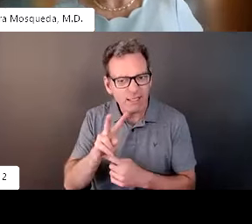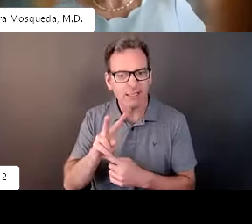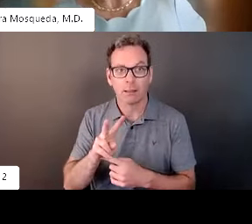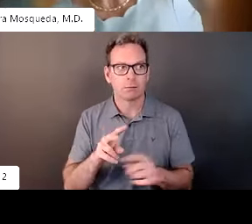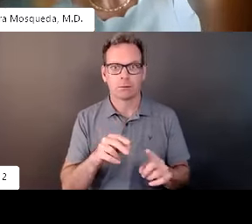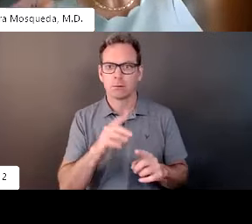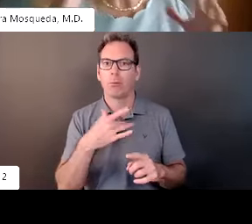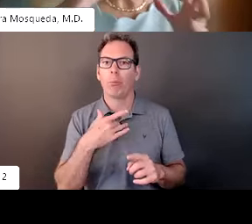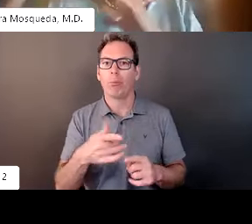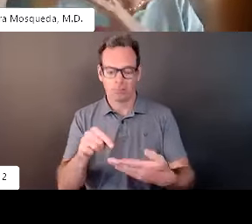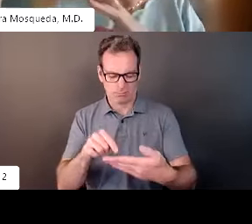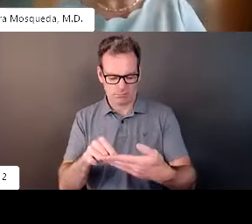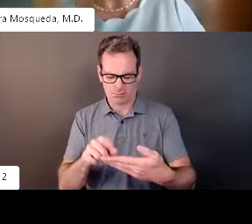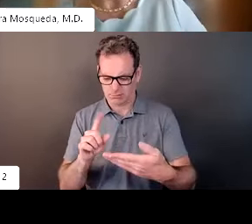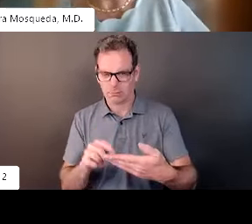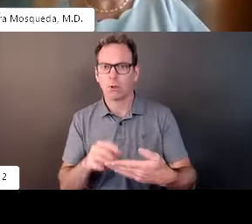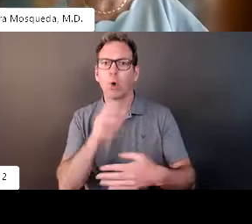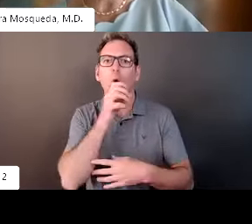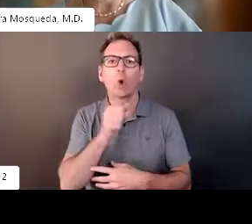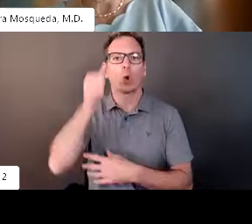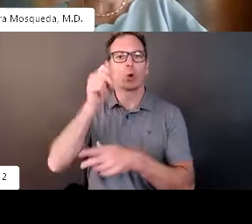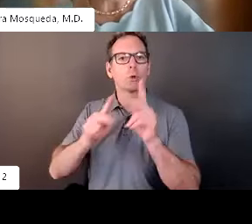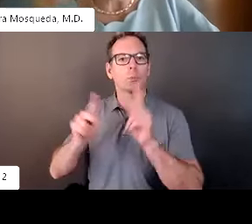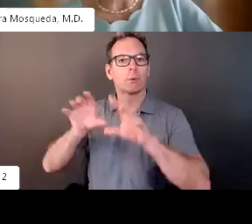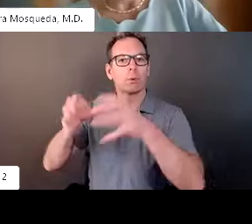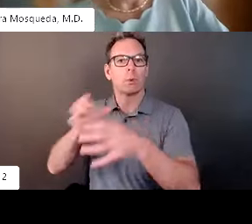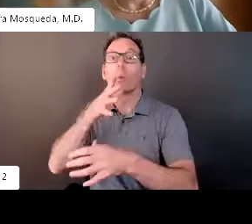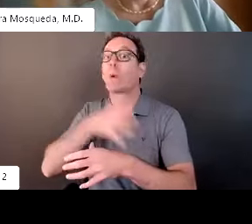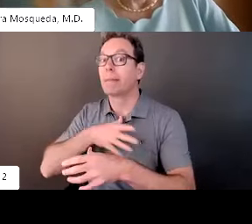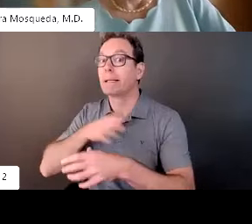So we really don't pay enough attention to this intersection.